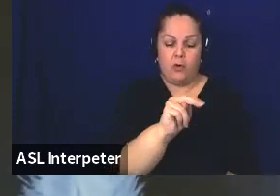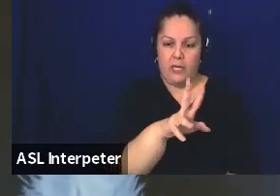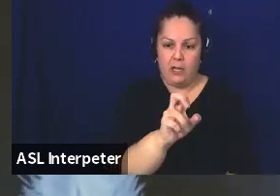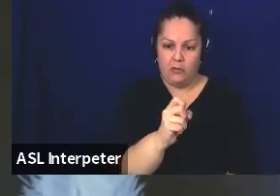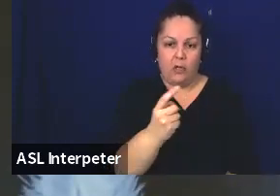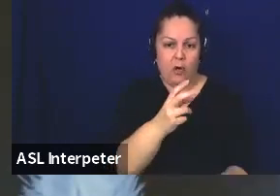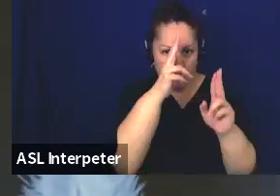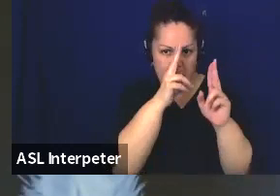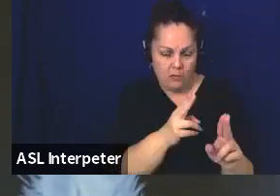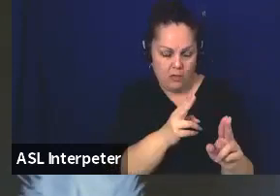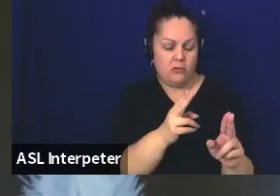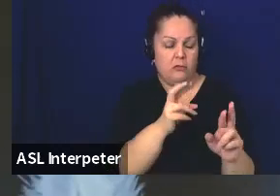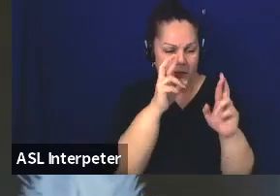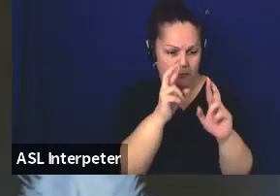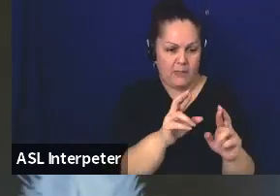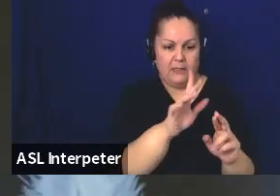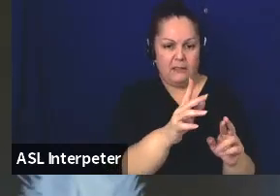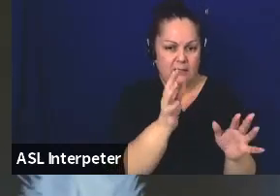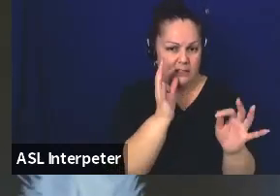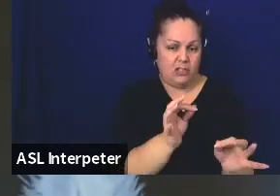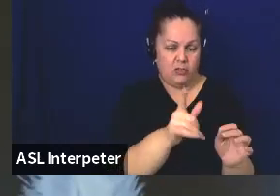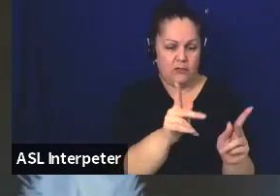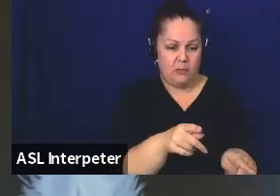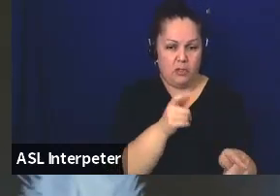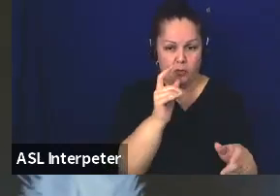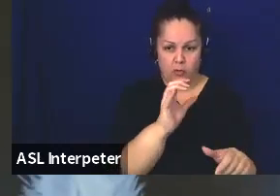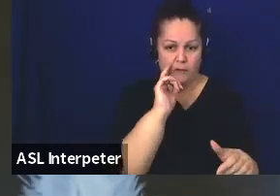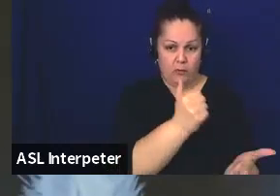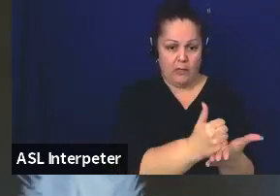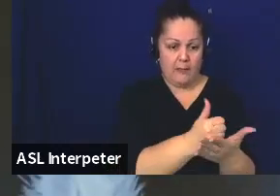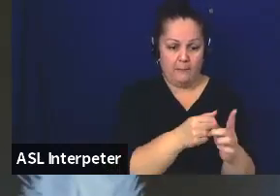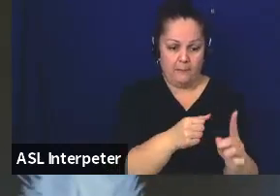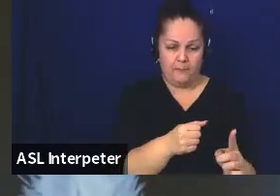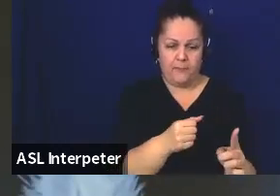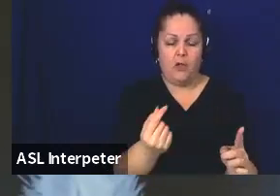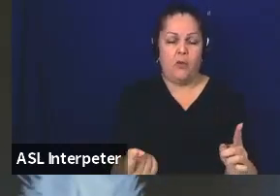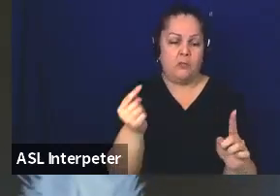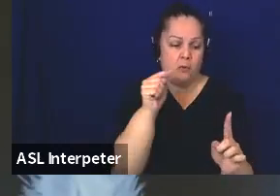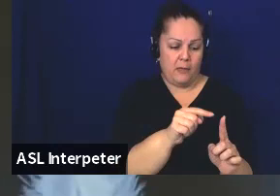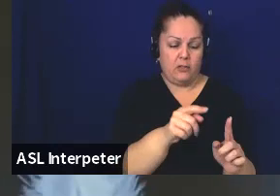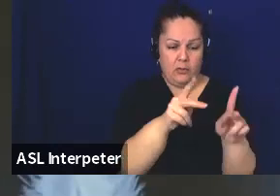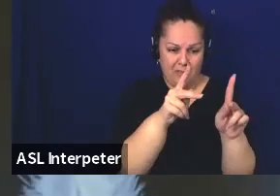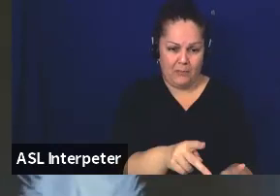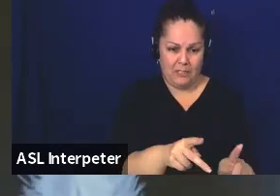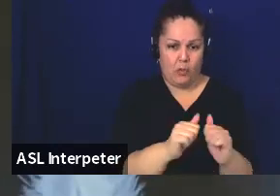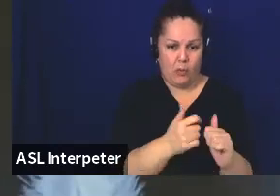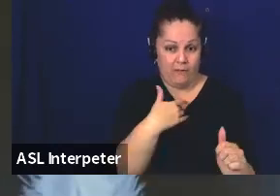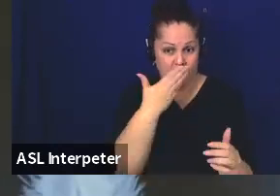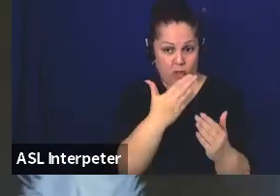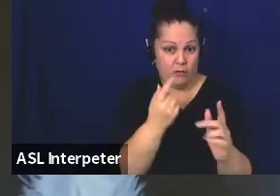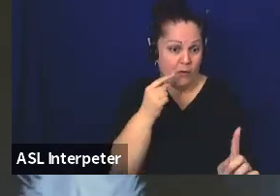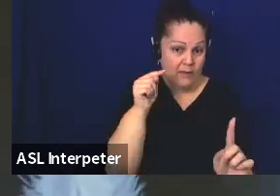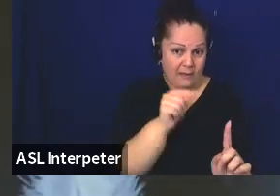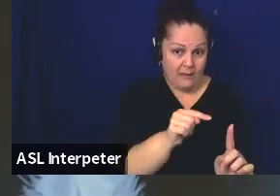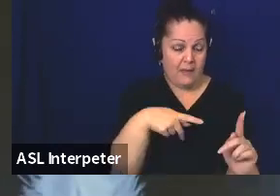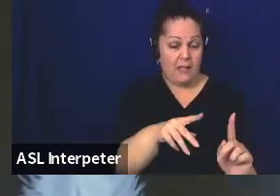honor the wishes and needs of the individual who are seeking our help. Always referring back to the individual and what feels good for them